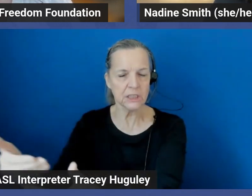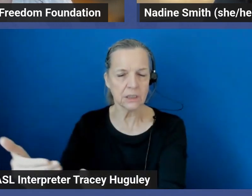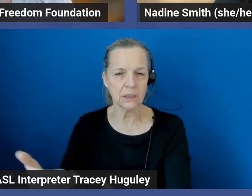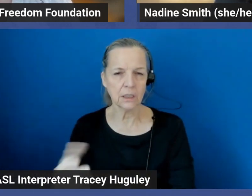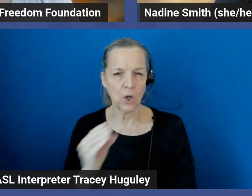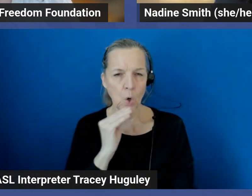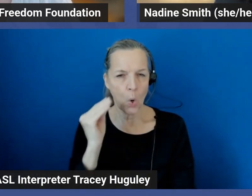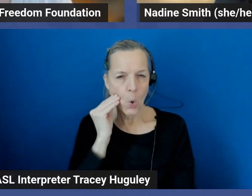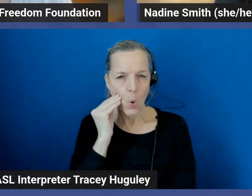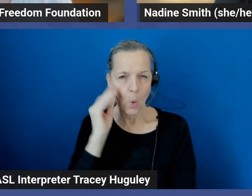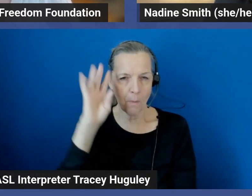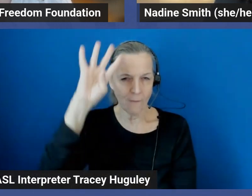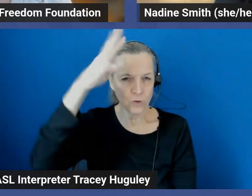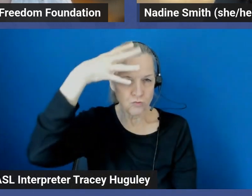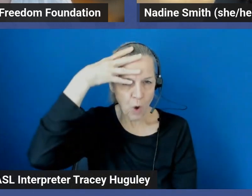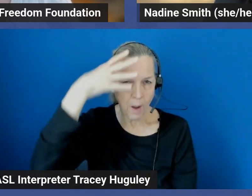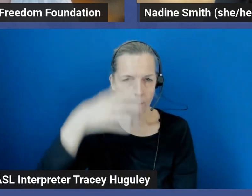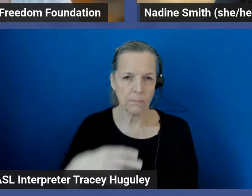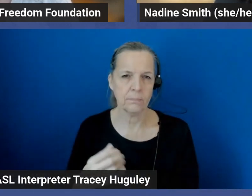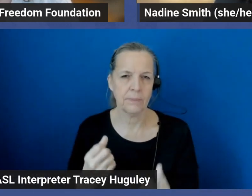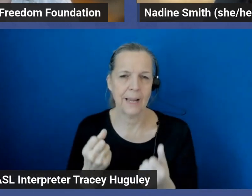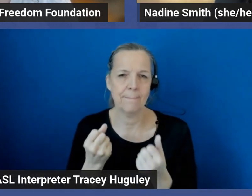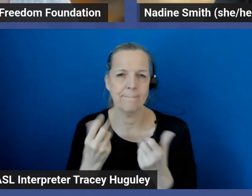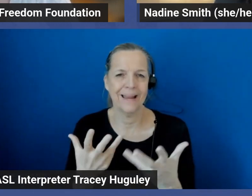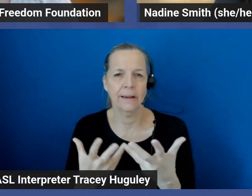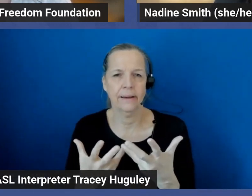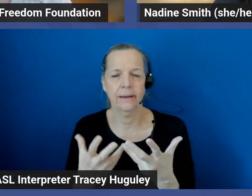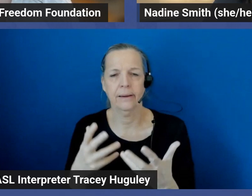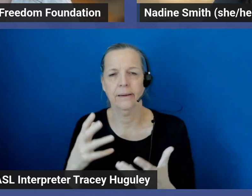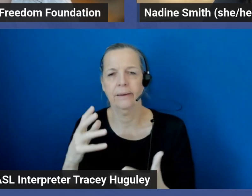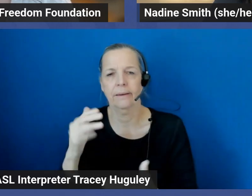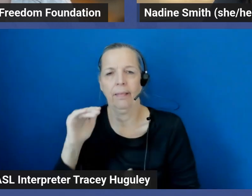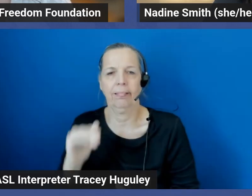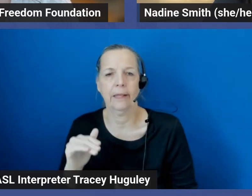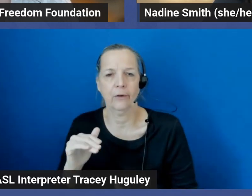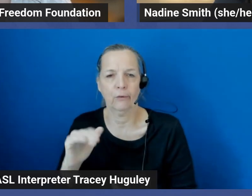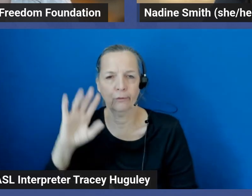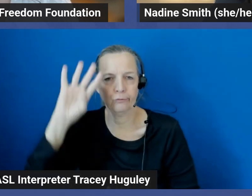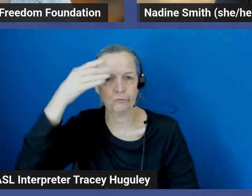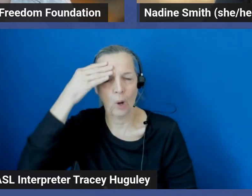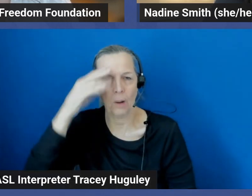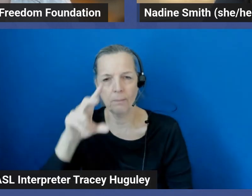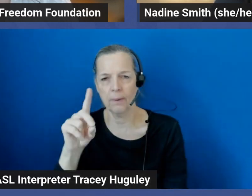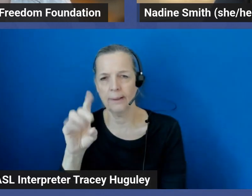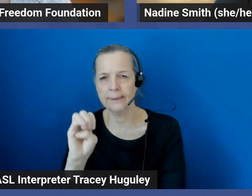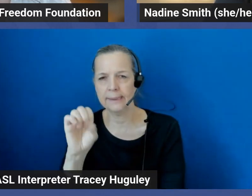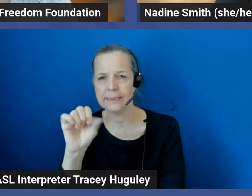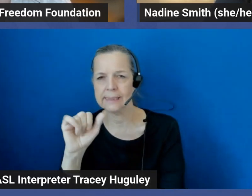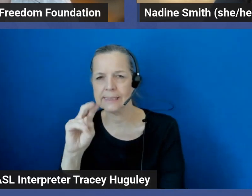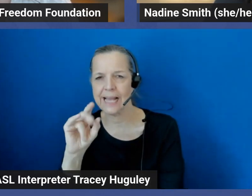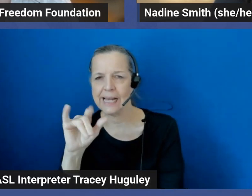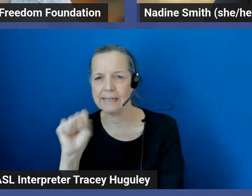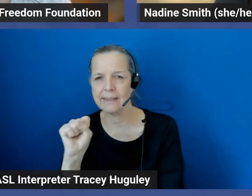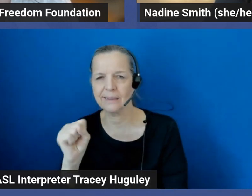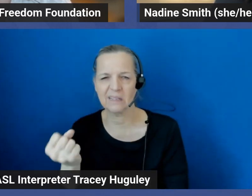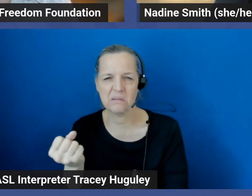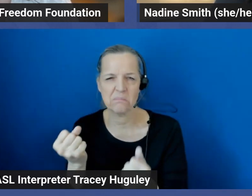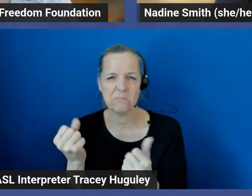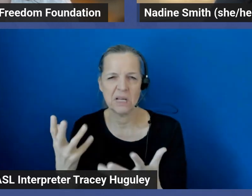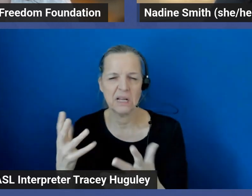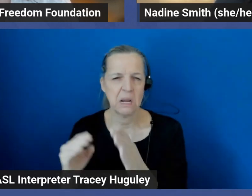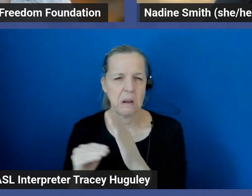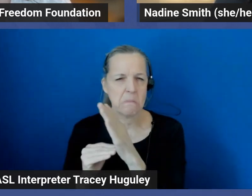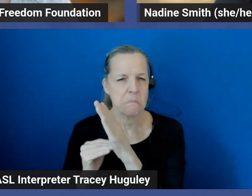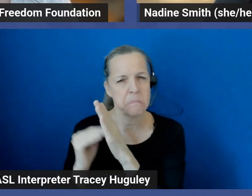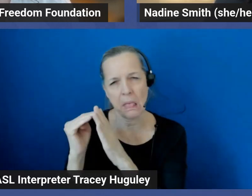effectively the home of Trump, and then mini me Trump, DeSantis, and an entire cadre of these billionaires